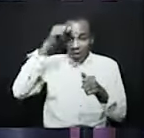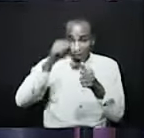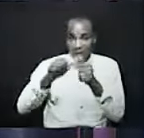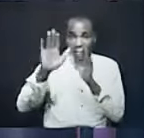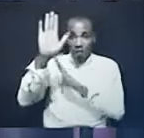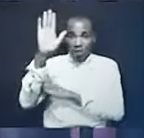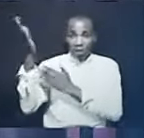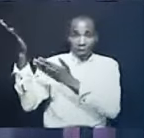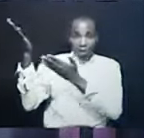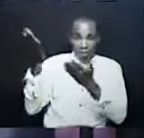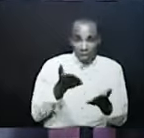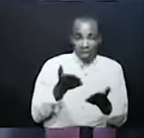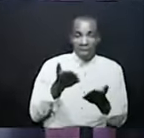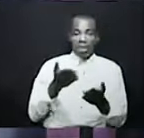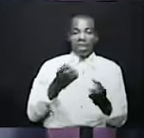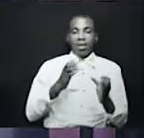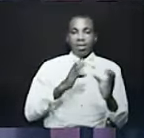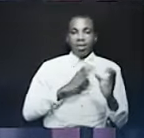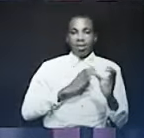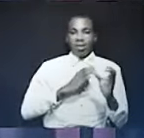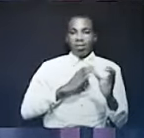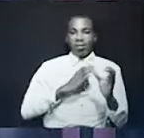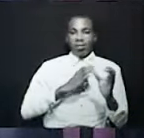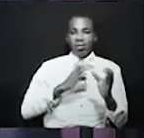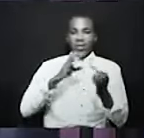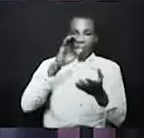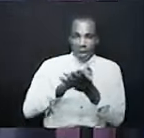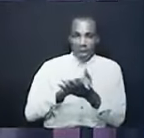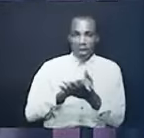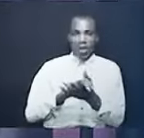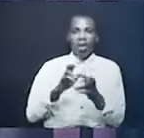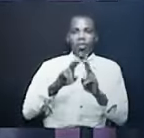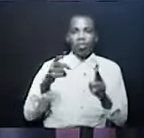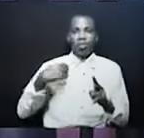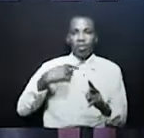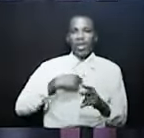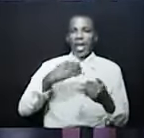and we have the advantage of Scripture and the power of the Holy Spirit,